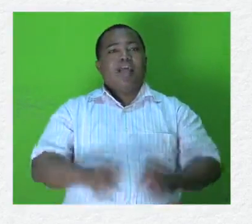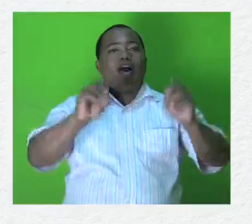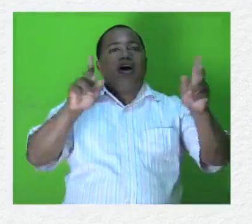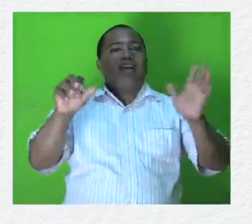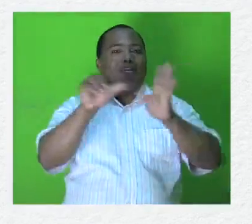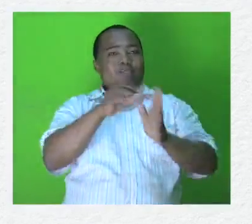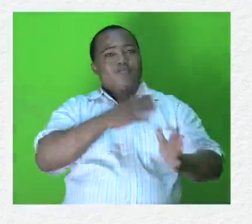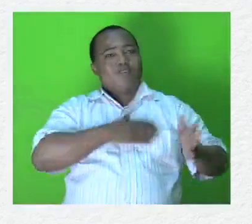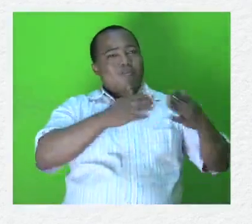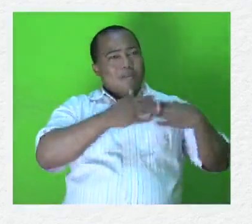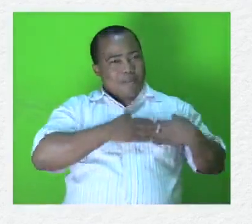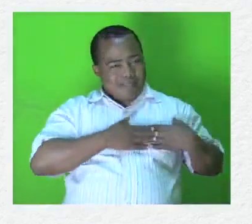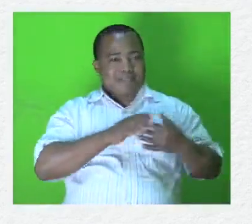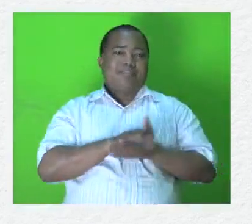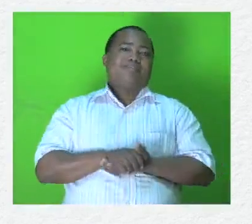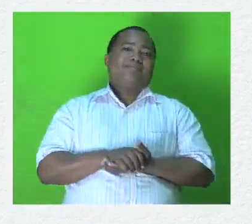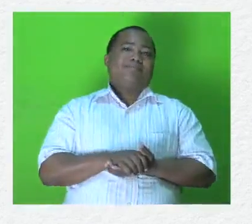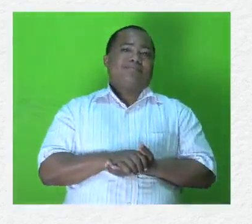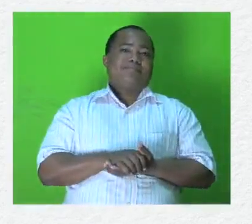My dear students,